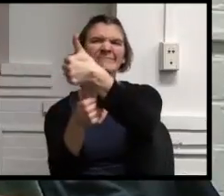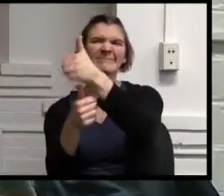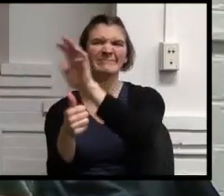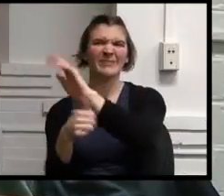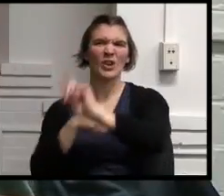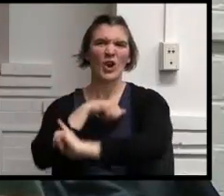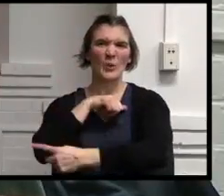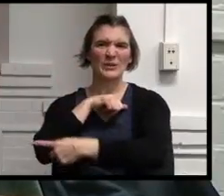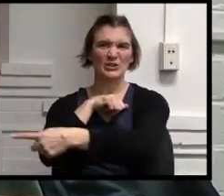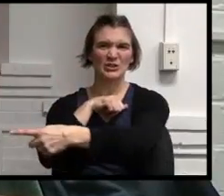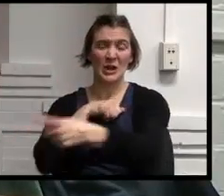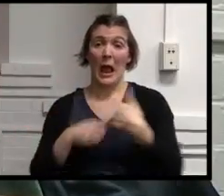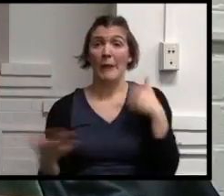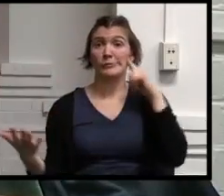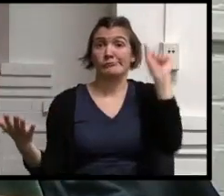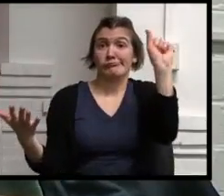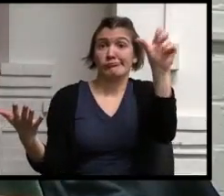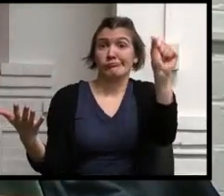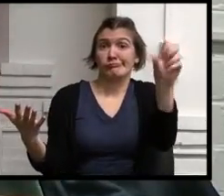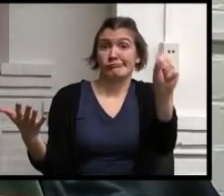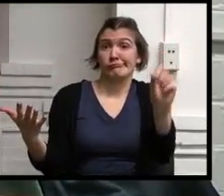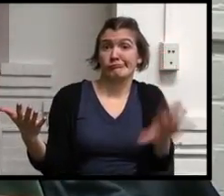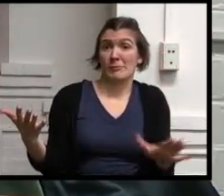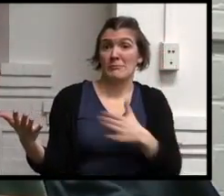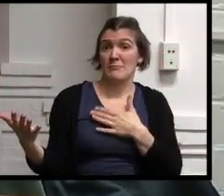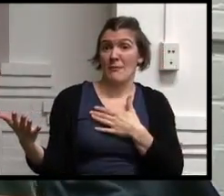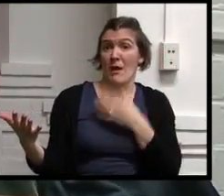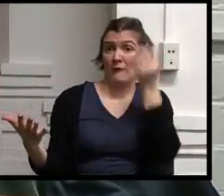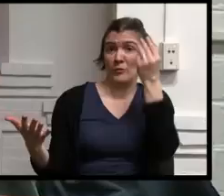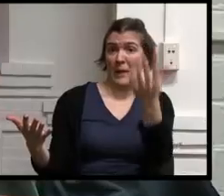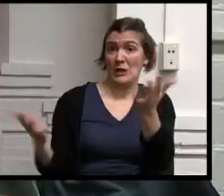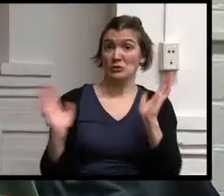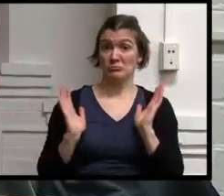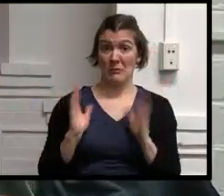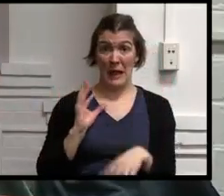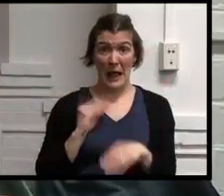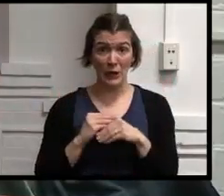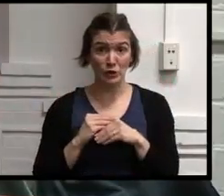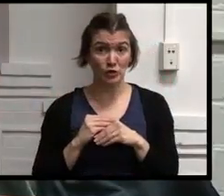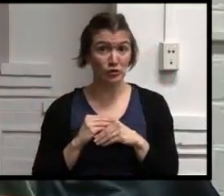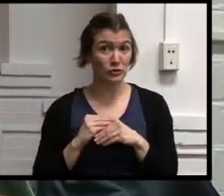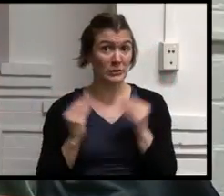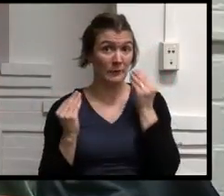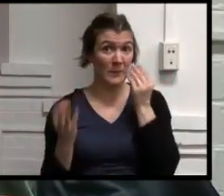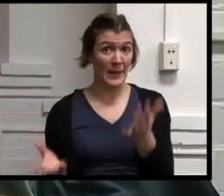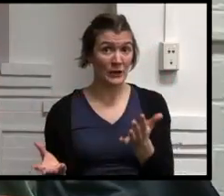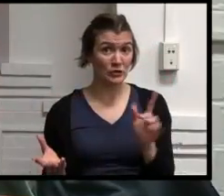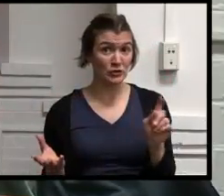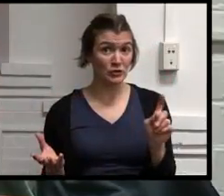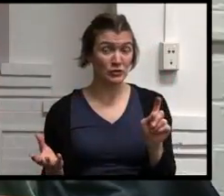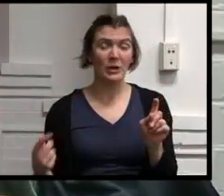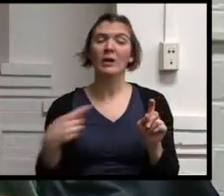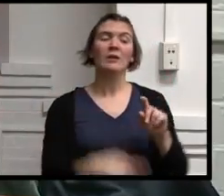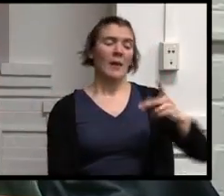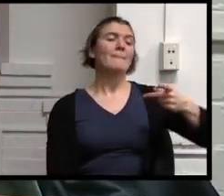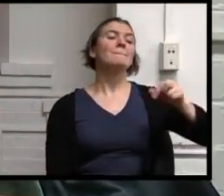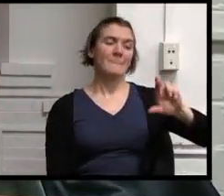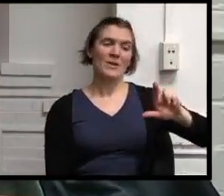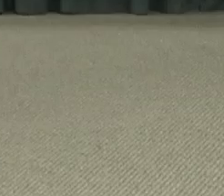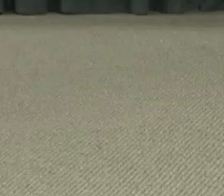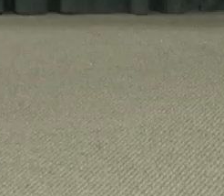I'm just going through what was said at the meeting, so if there's any other light that you want us? The only thing I would add